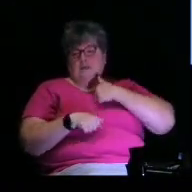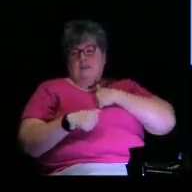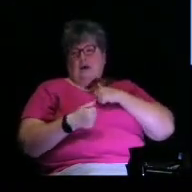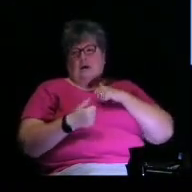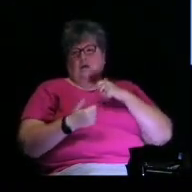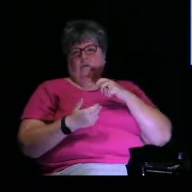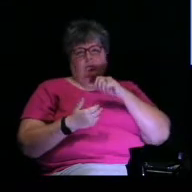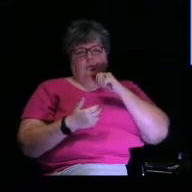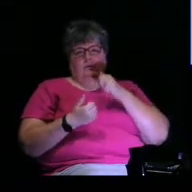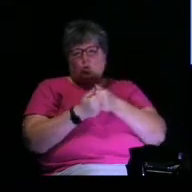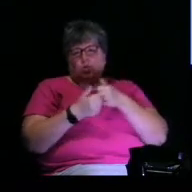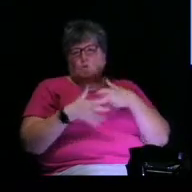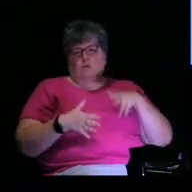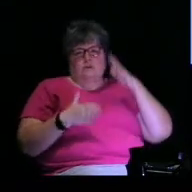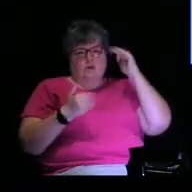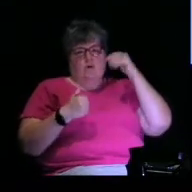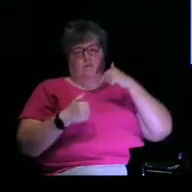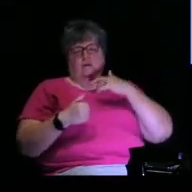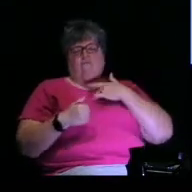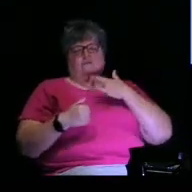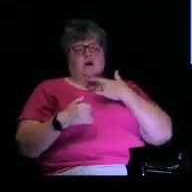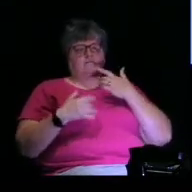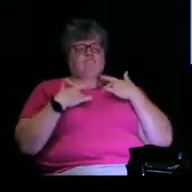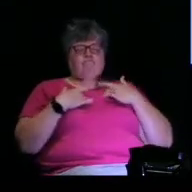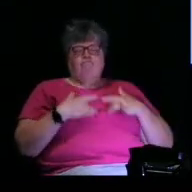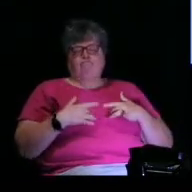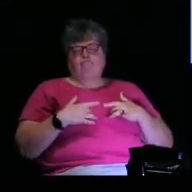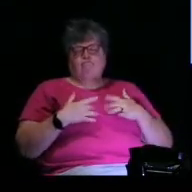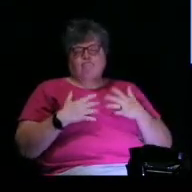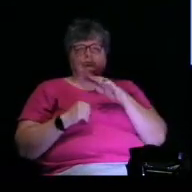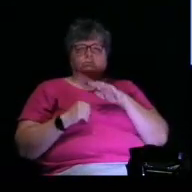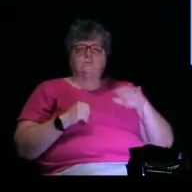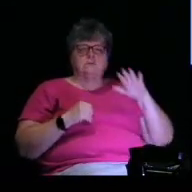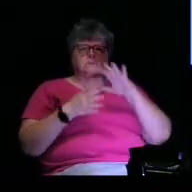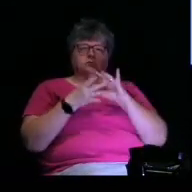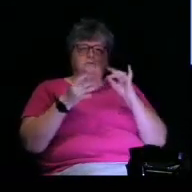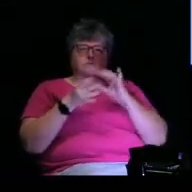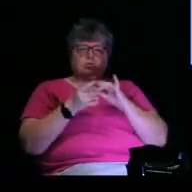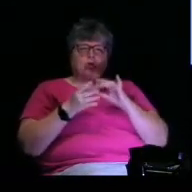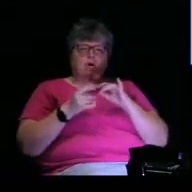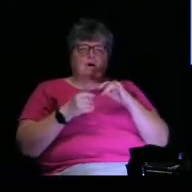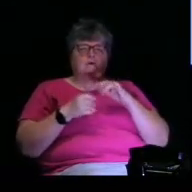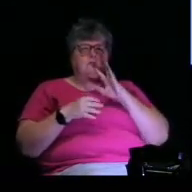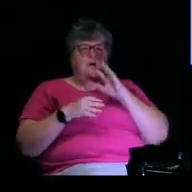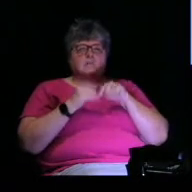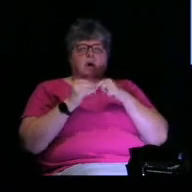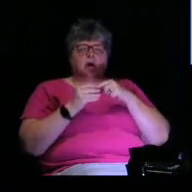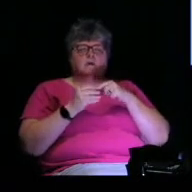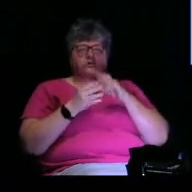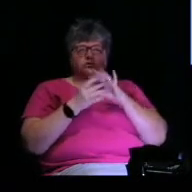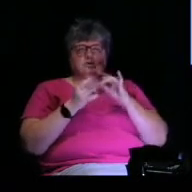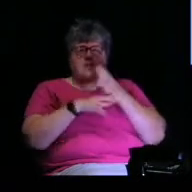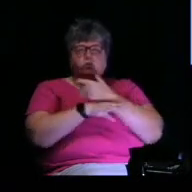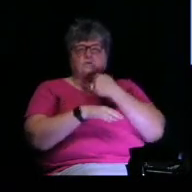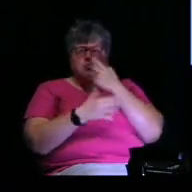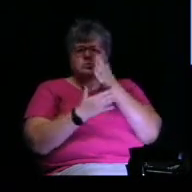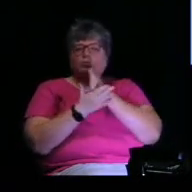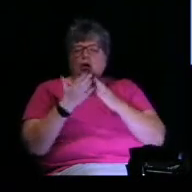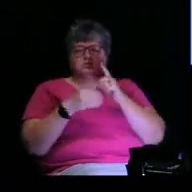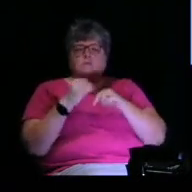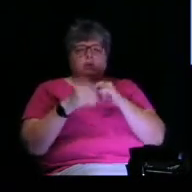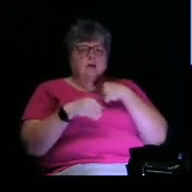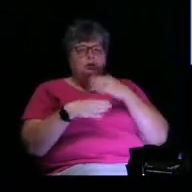discouraged. And I told you kind of around this story. I've talked around this story and told you different parts of it. But